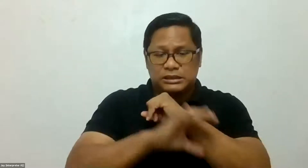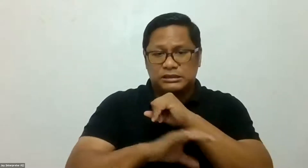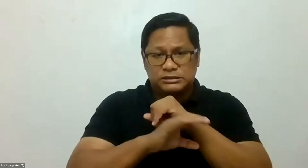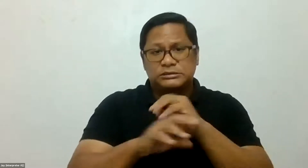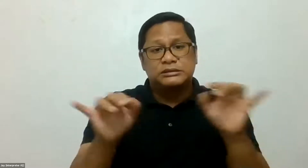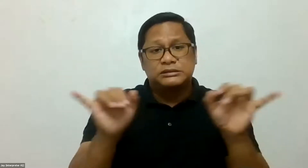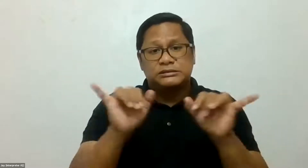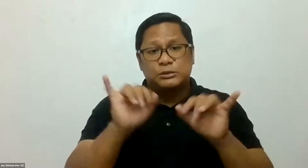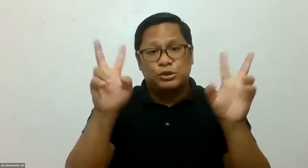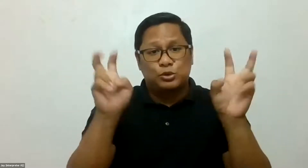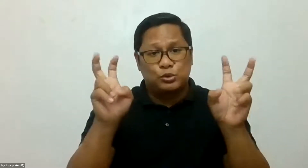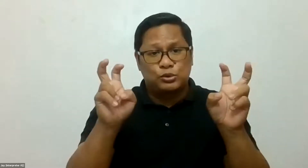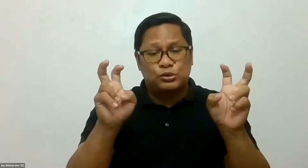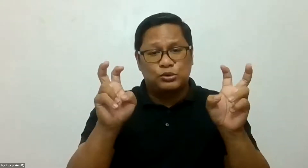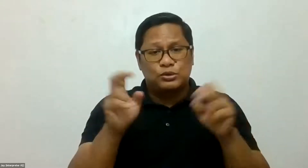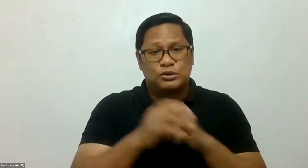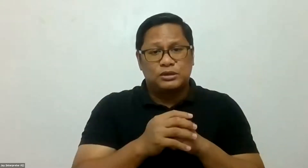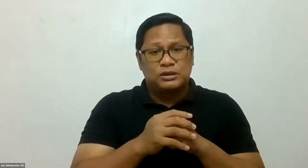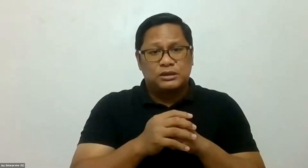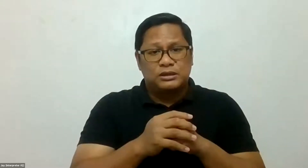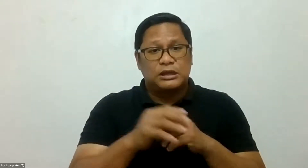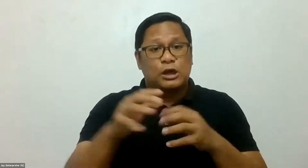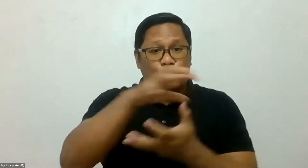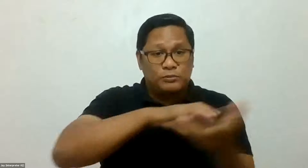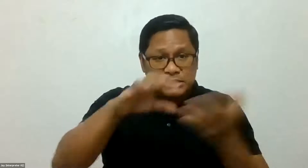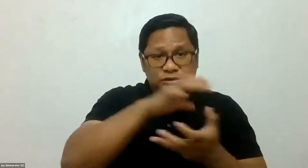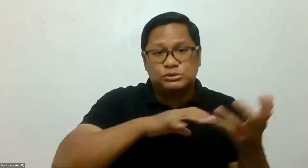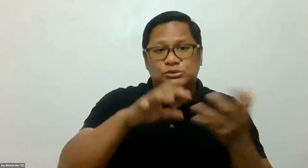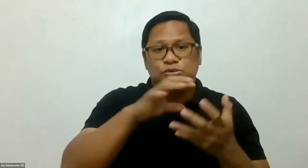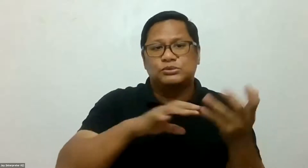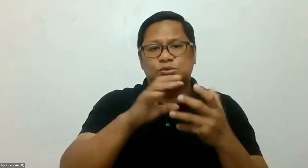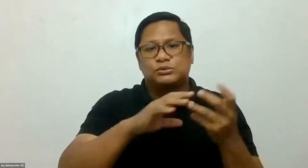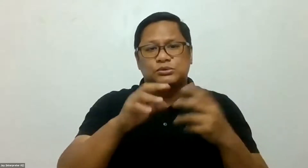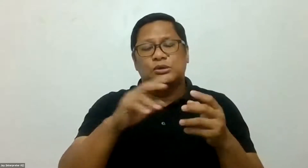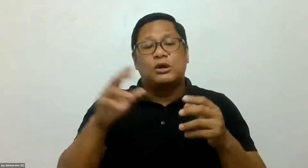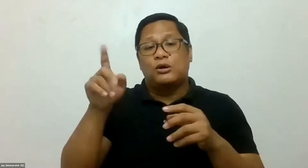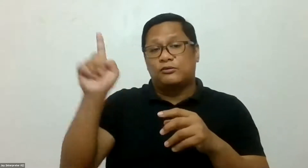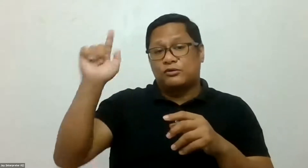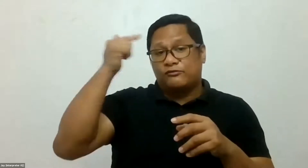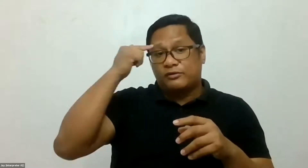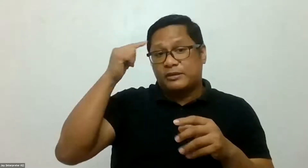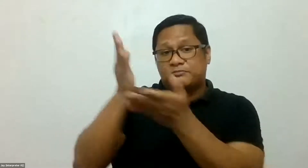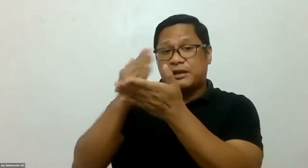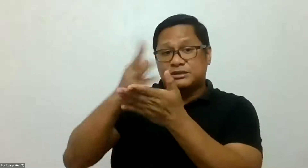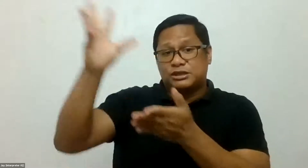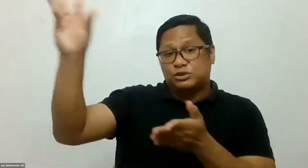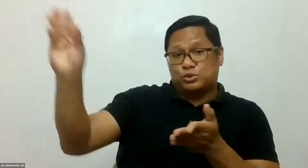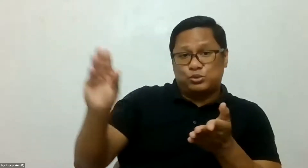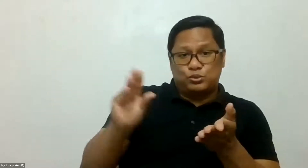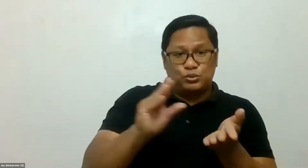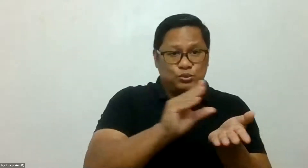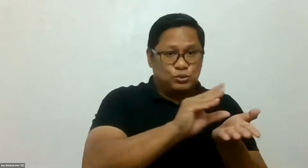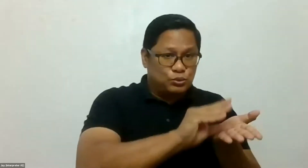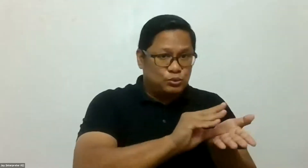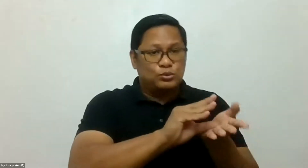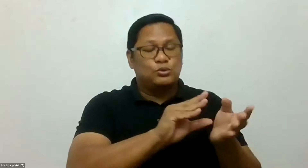have now called this nice combination. And this is a combination of getting government budgets pooled